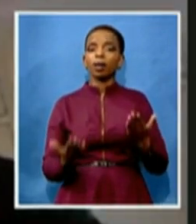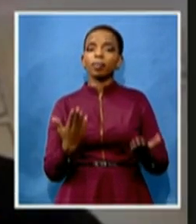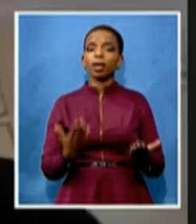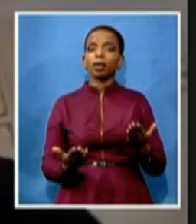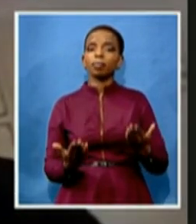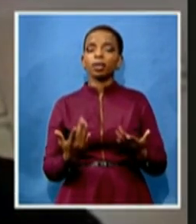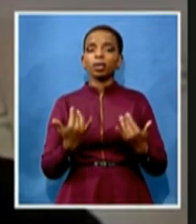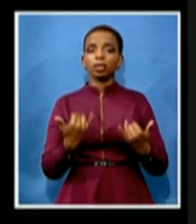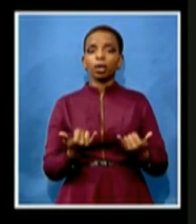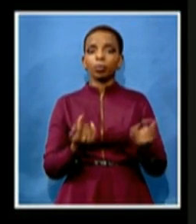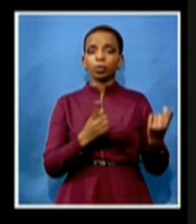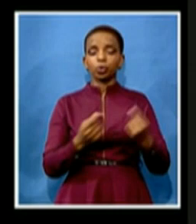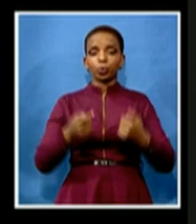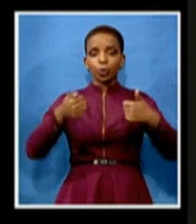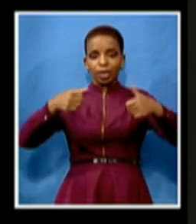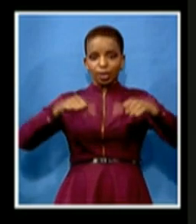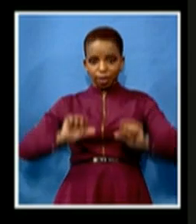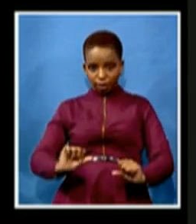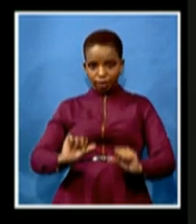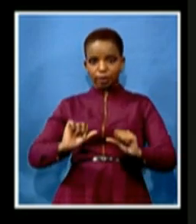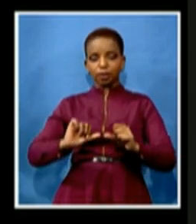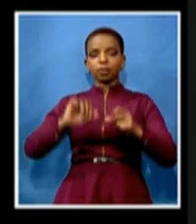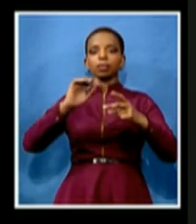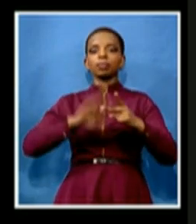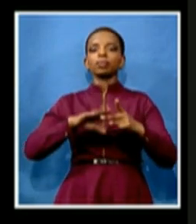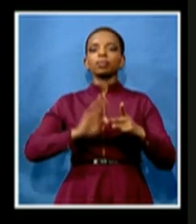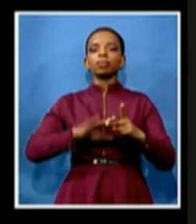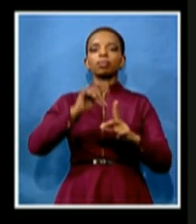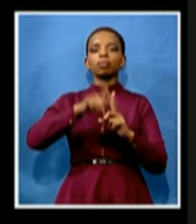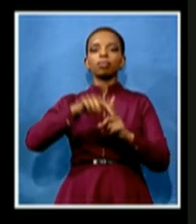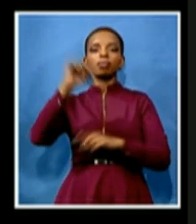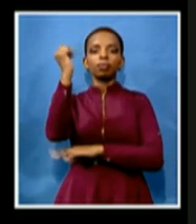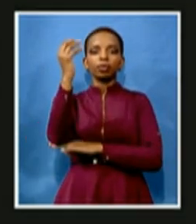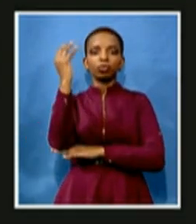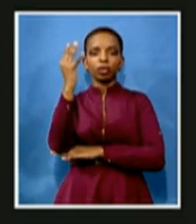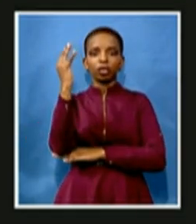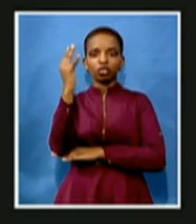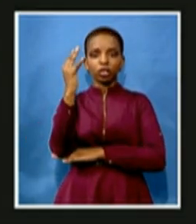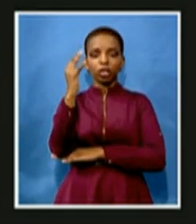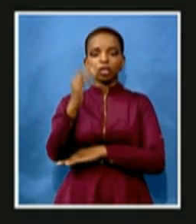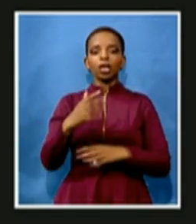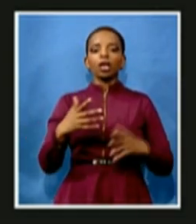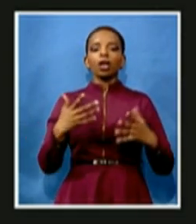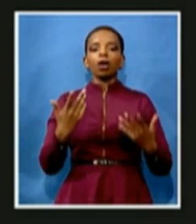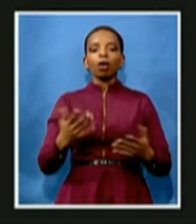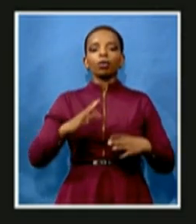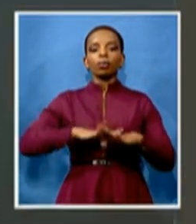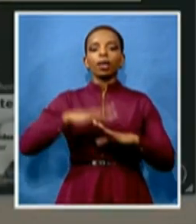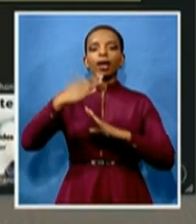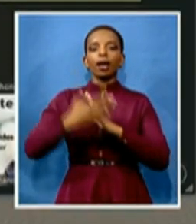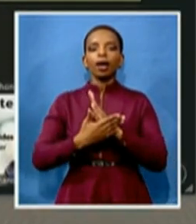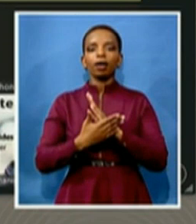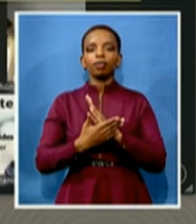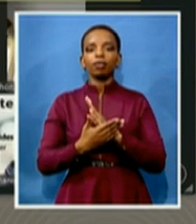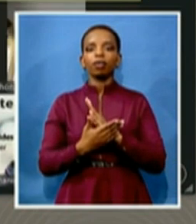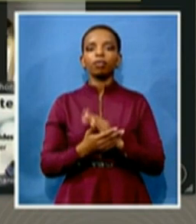is doing the presentation on behalf of ASPA.